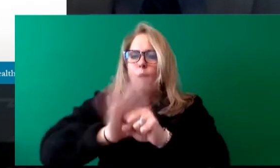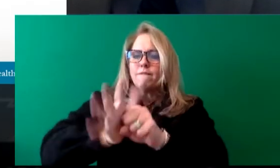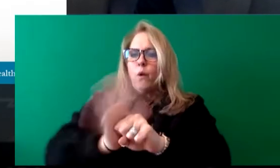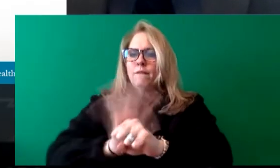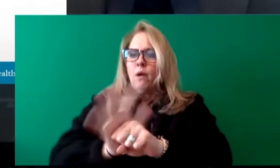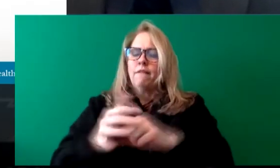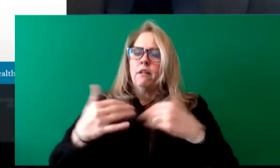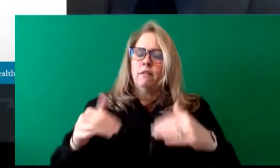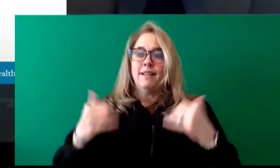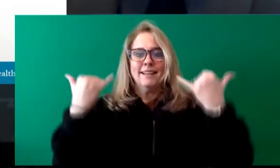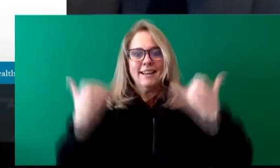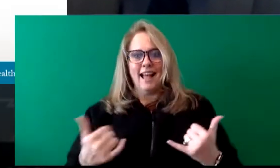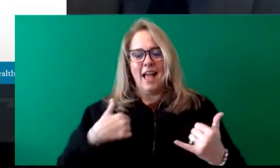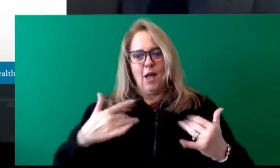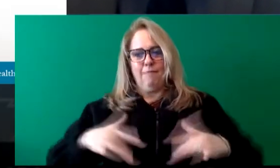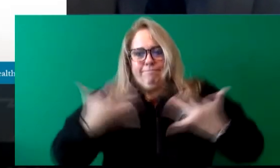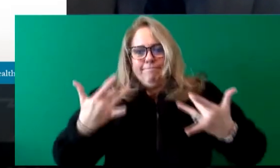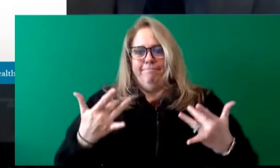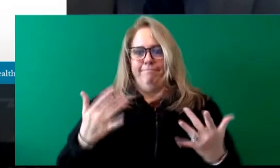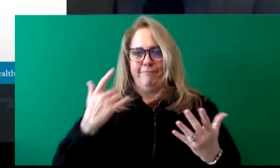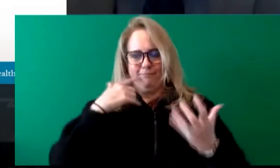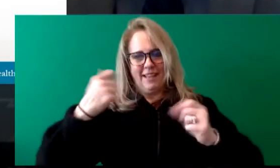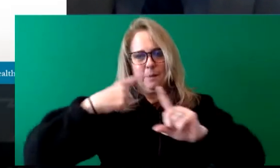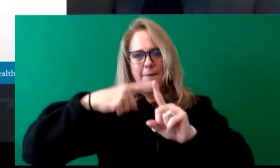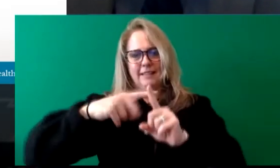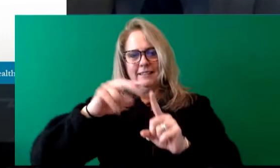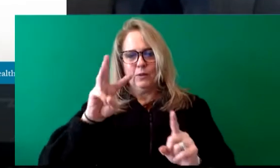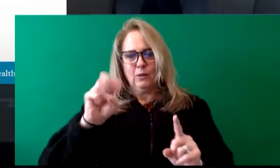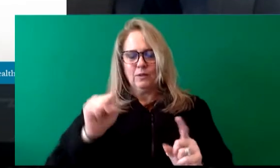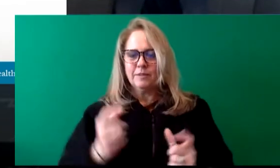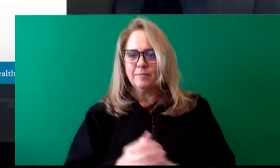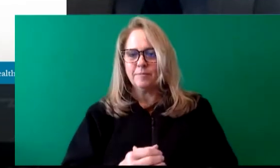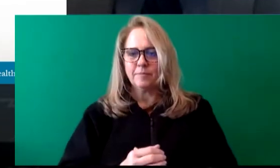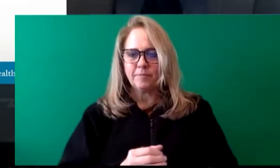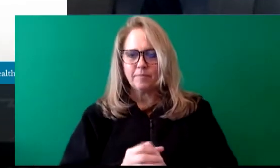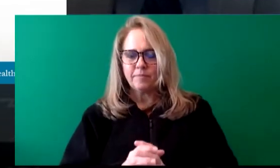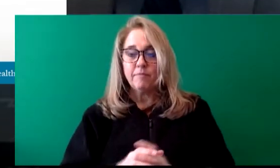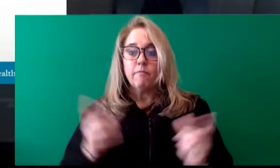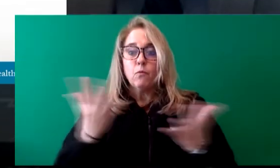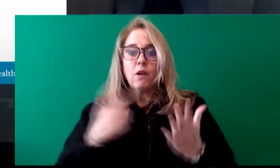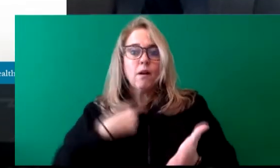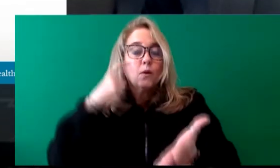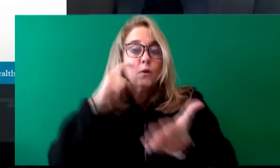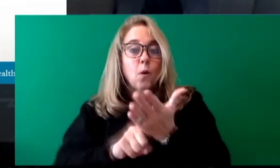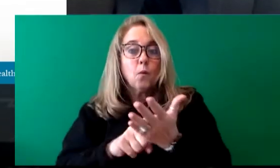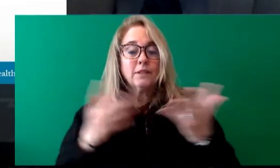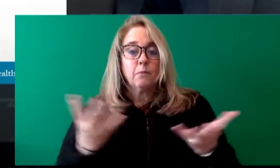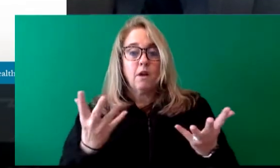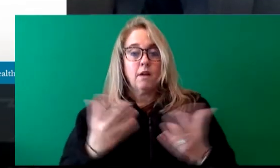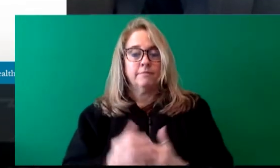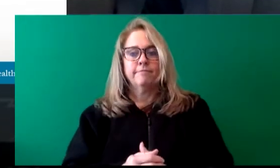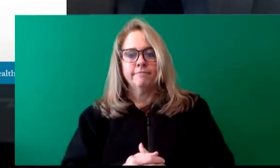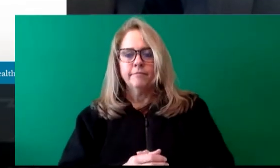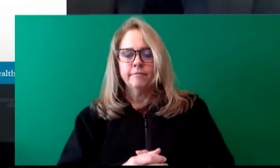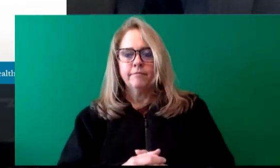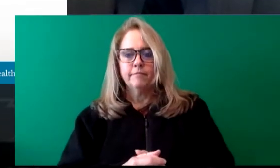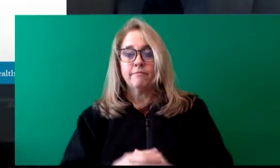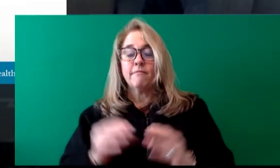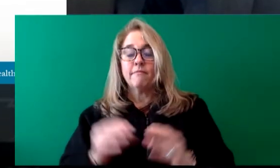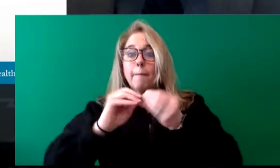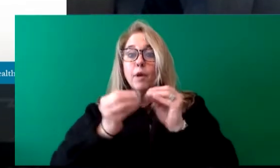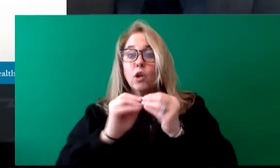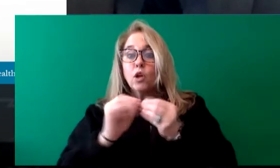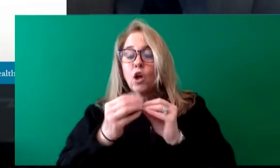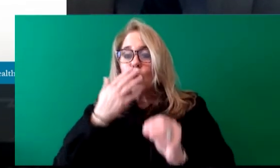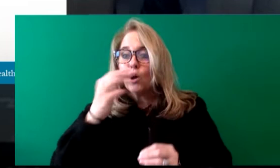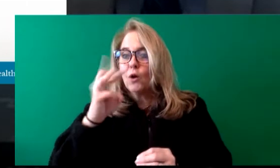be speaking on some definitely encouraging trends. Our incidence has been decreasing since